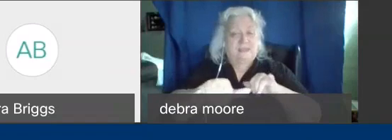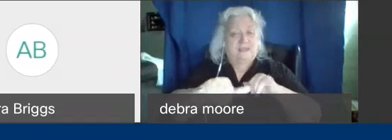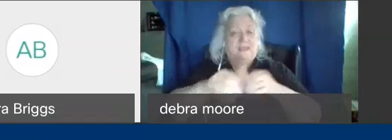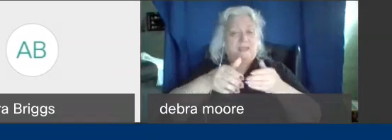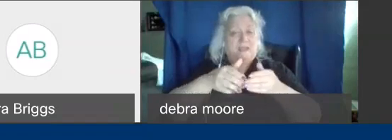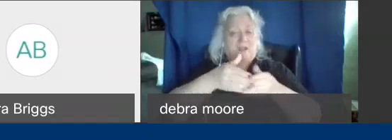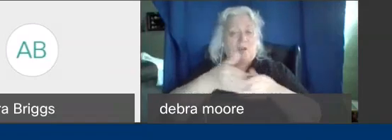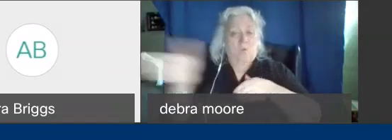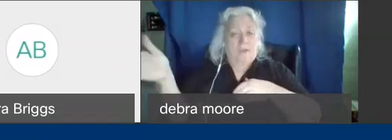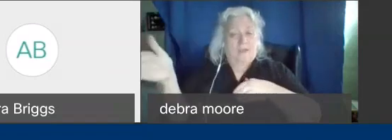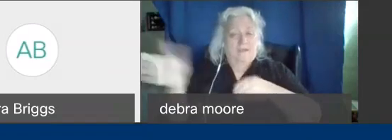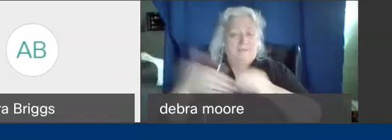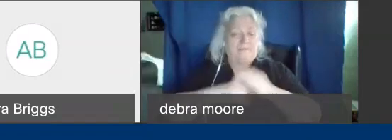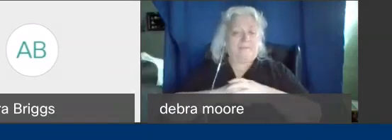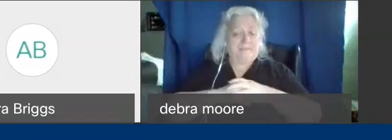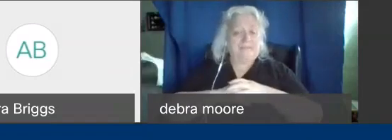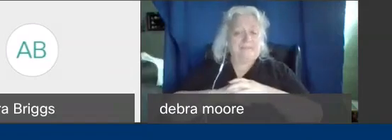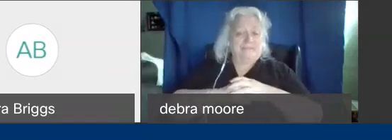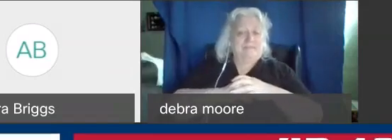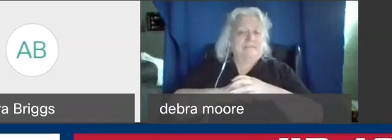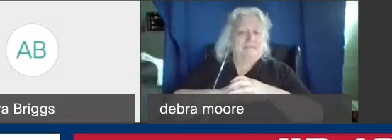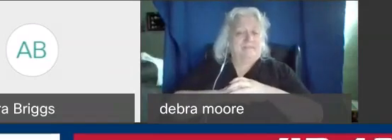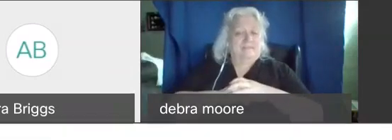most common symptoms that people are facing.